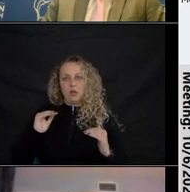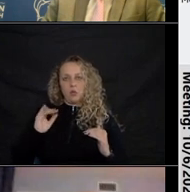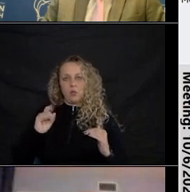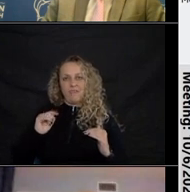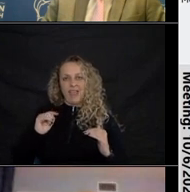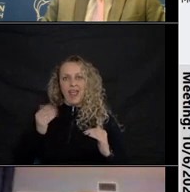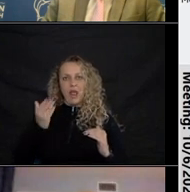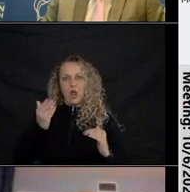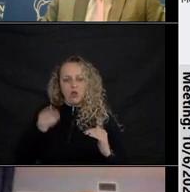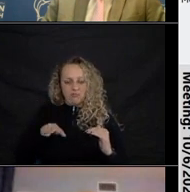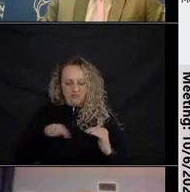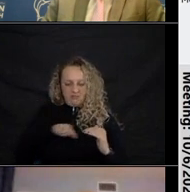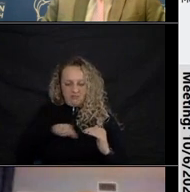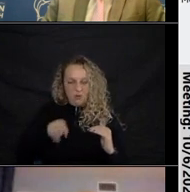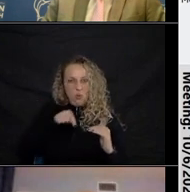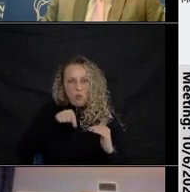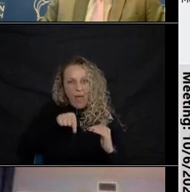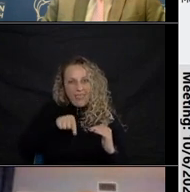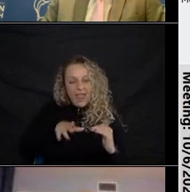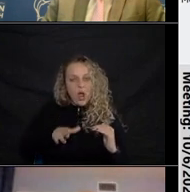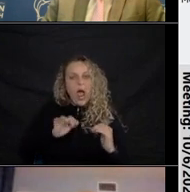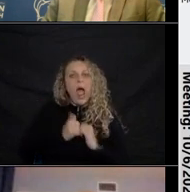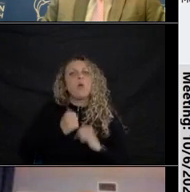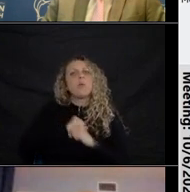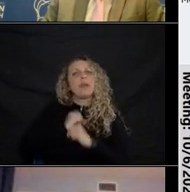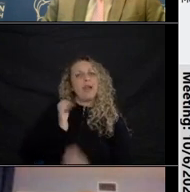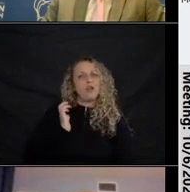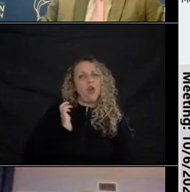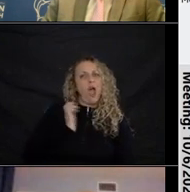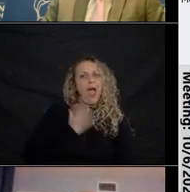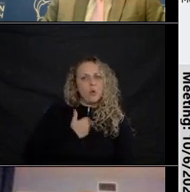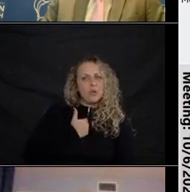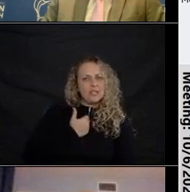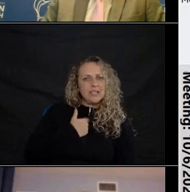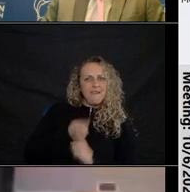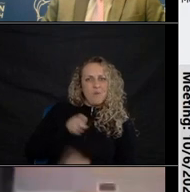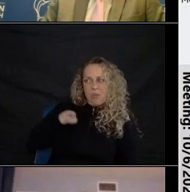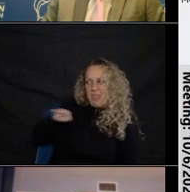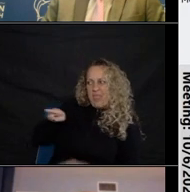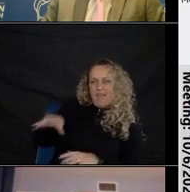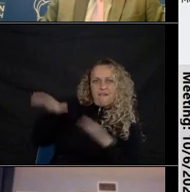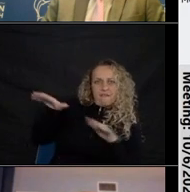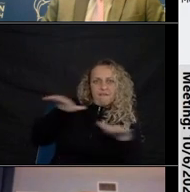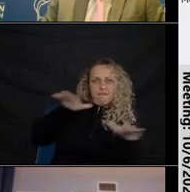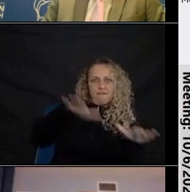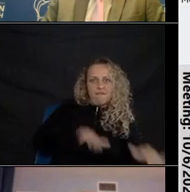higher. How do we protect ourselves from that flooding risk?